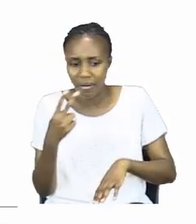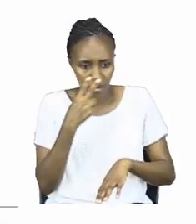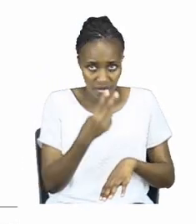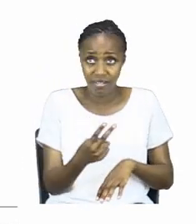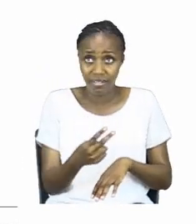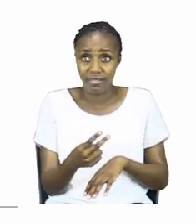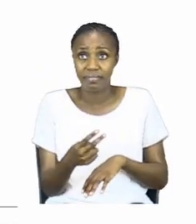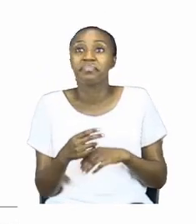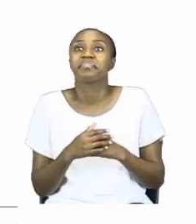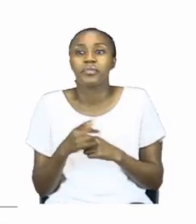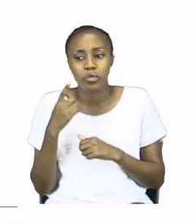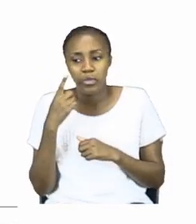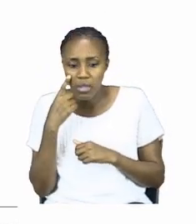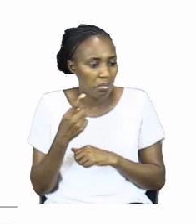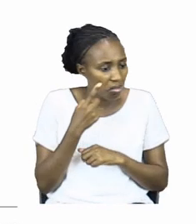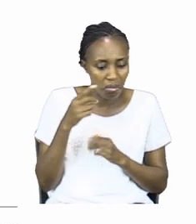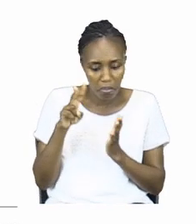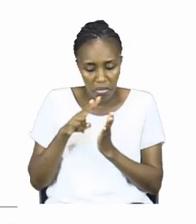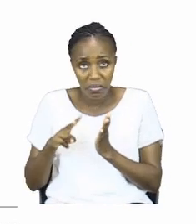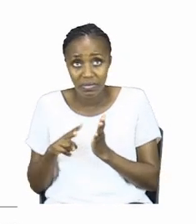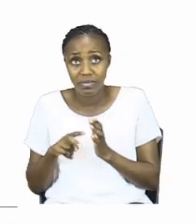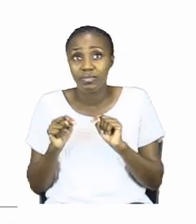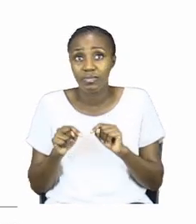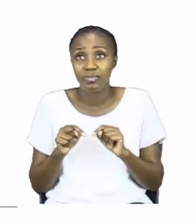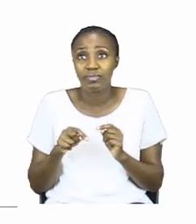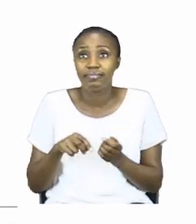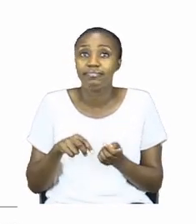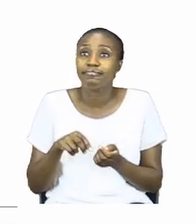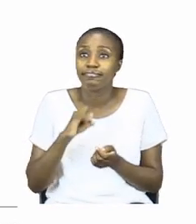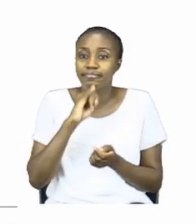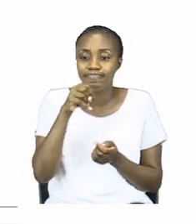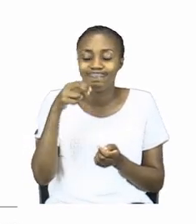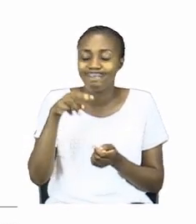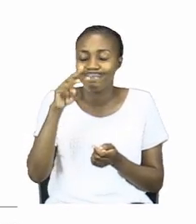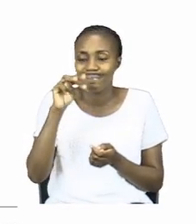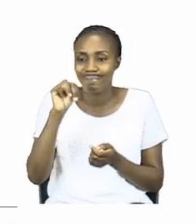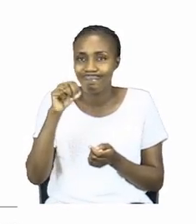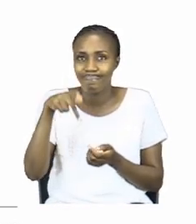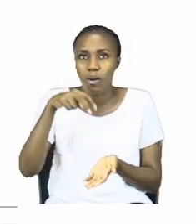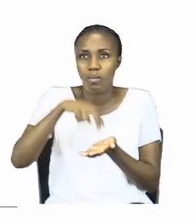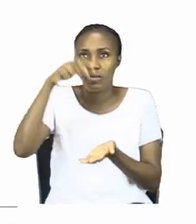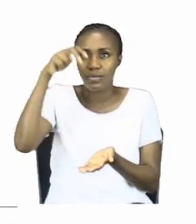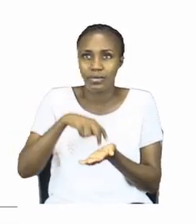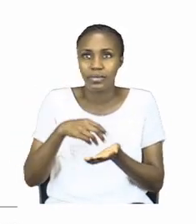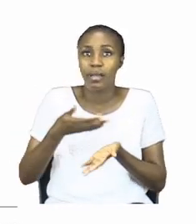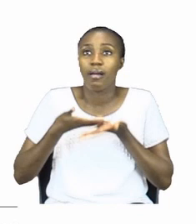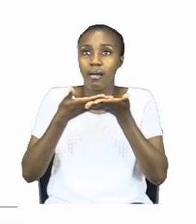them. Today, our words are jump, help,